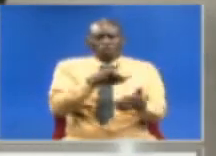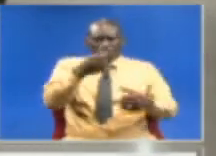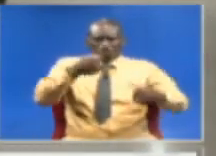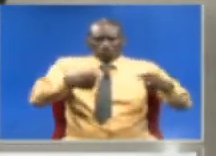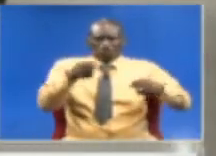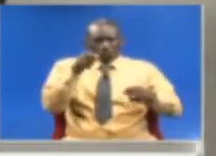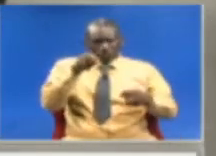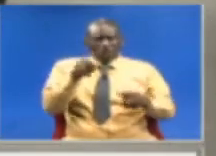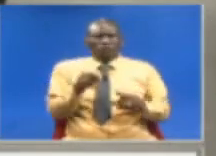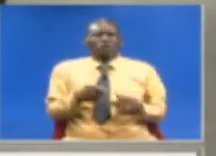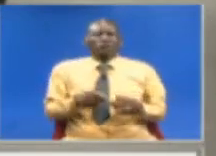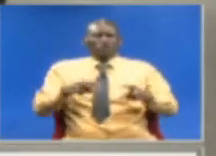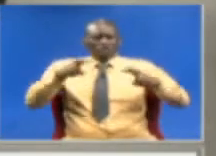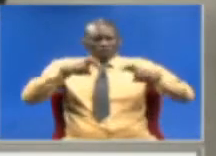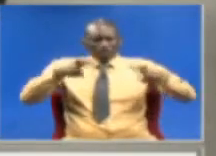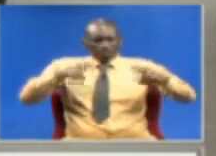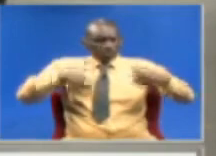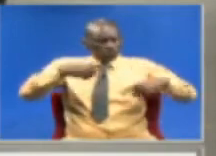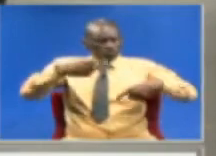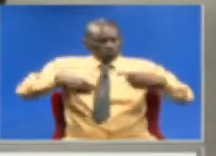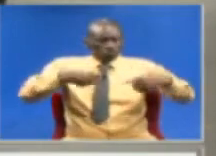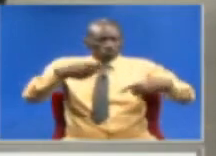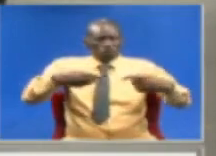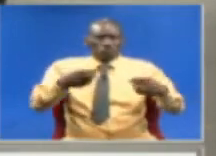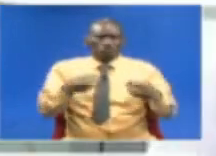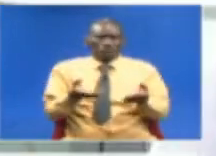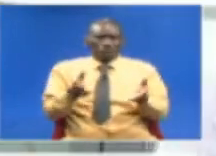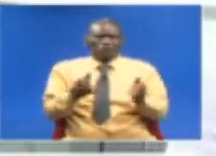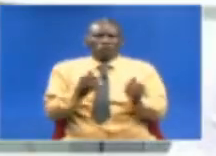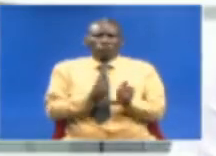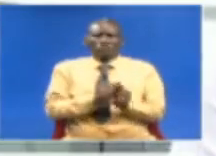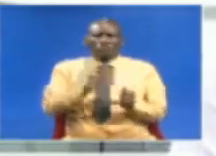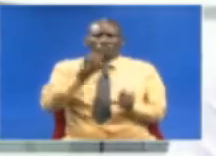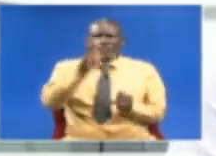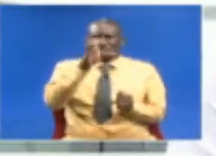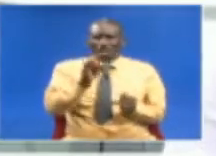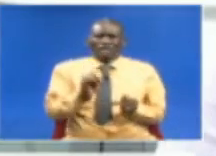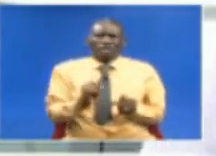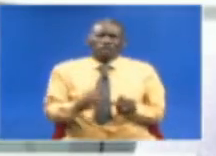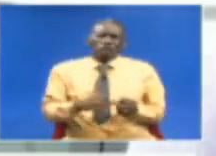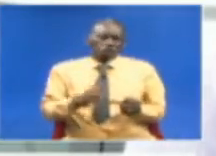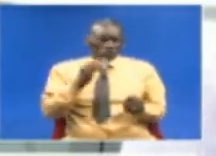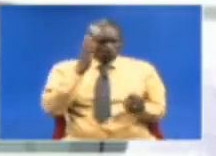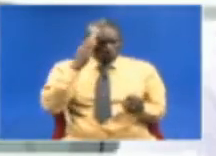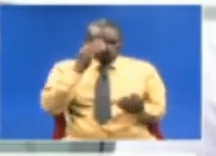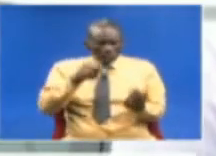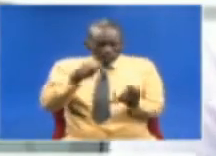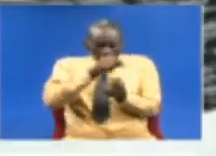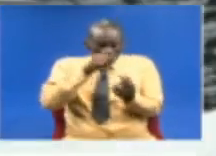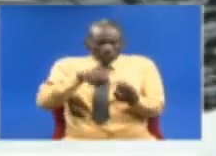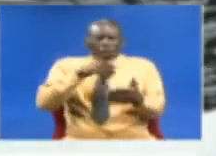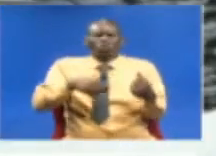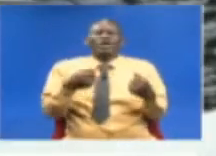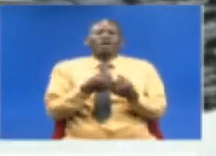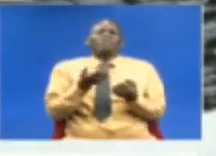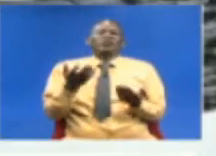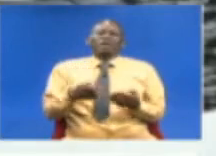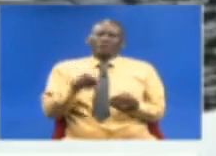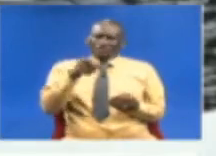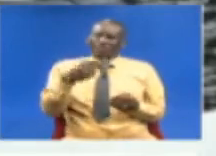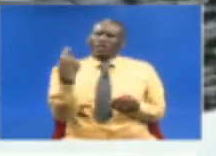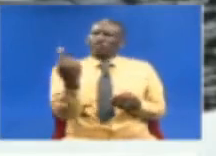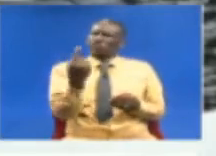intercept it. The investigations are continuing with the DCI to find out exactly what happened. This is